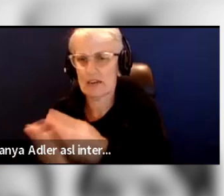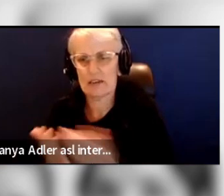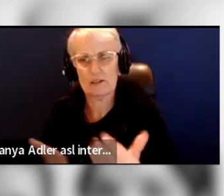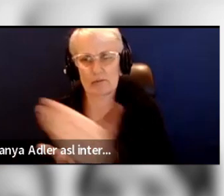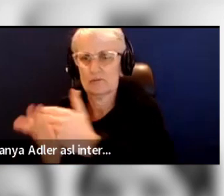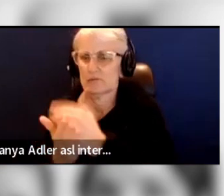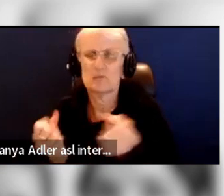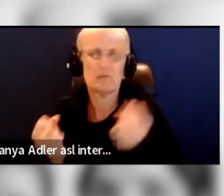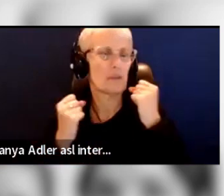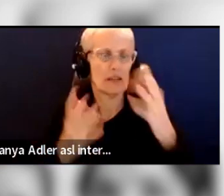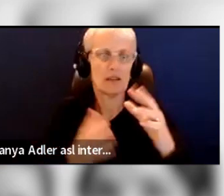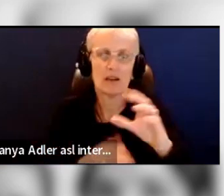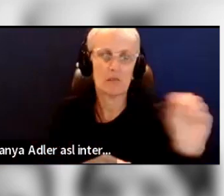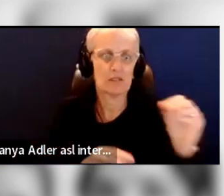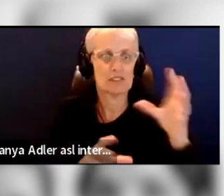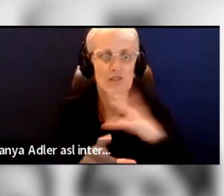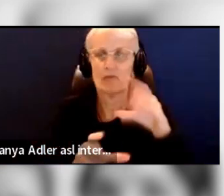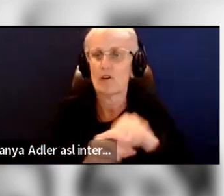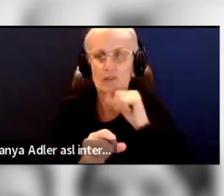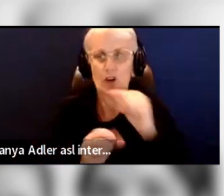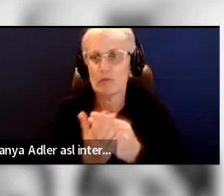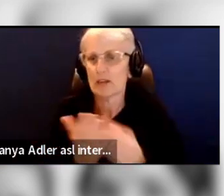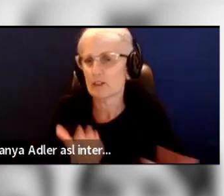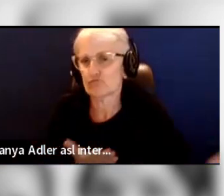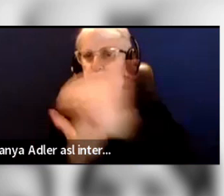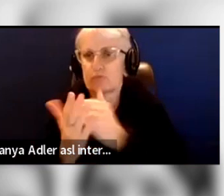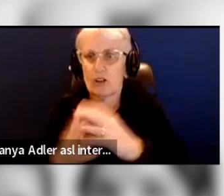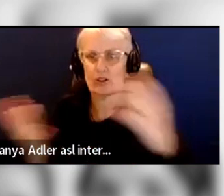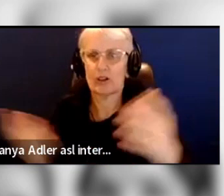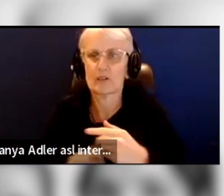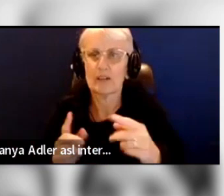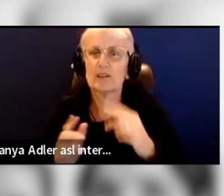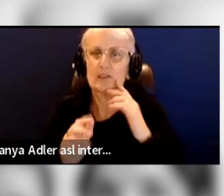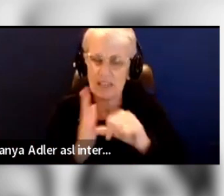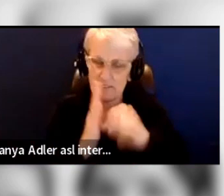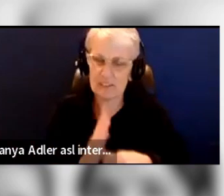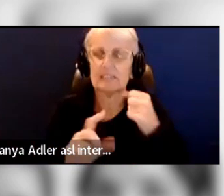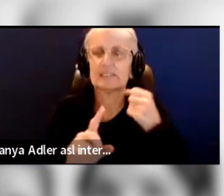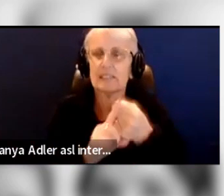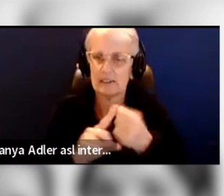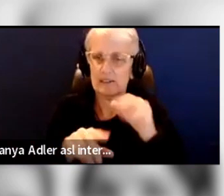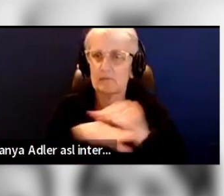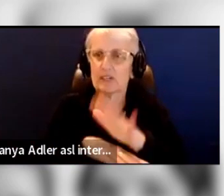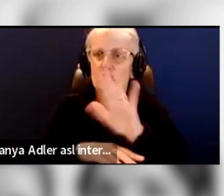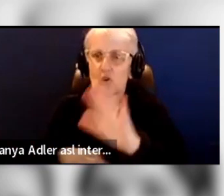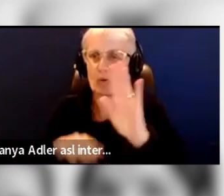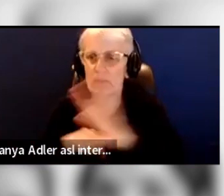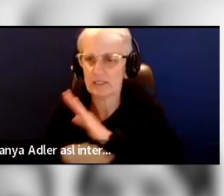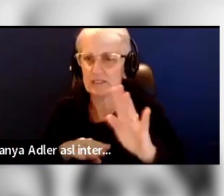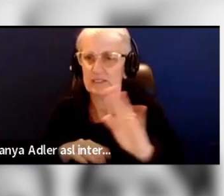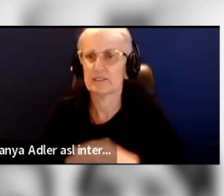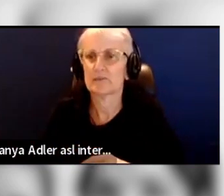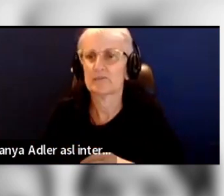of pre-revenue companies participate, but it does emphasize the impact that this seed funding could have on your business in